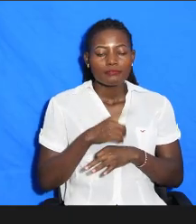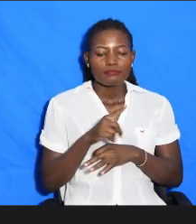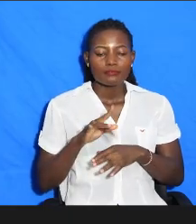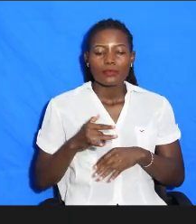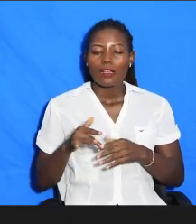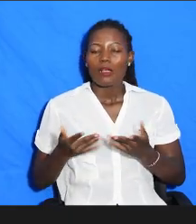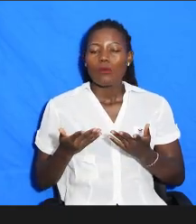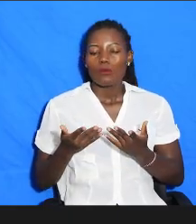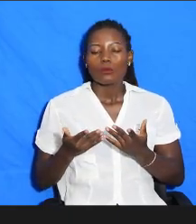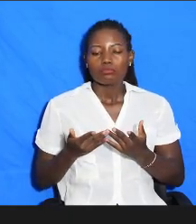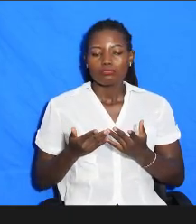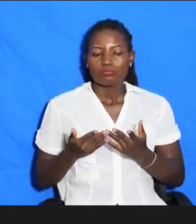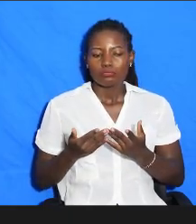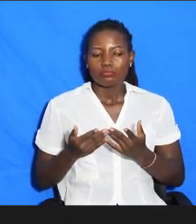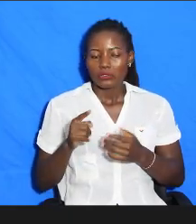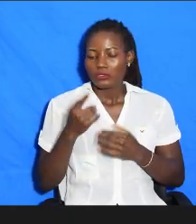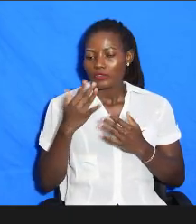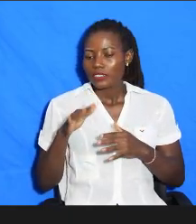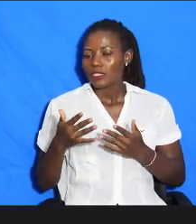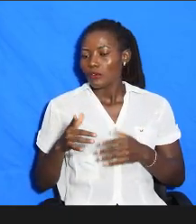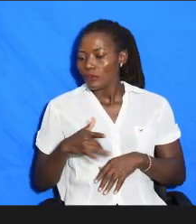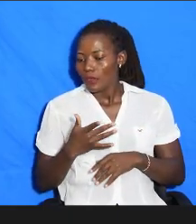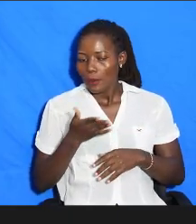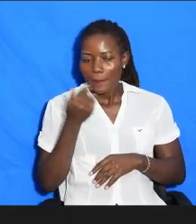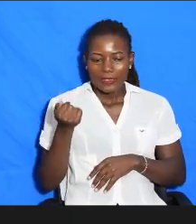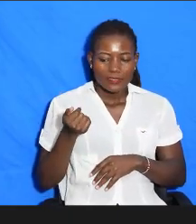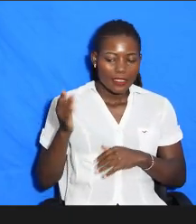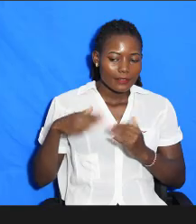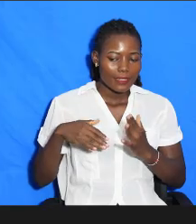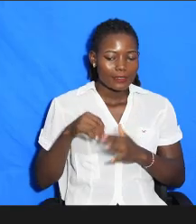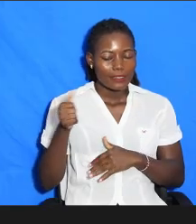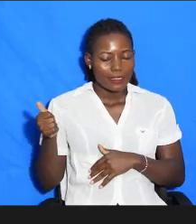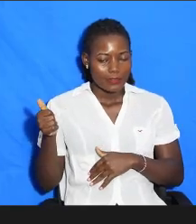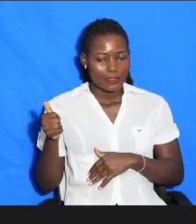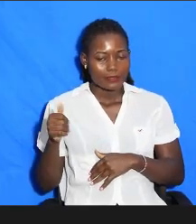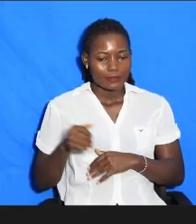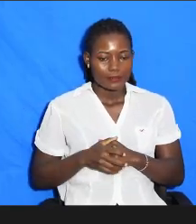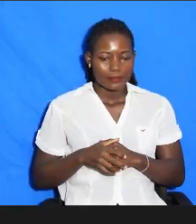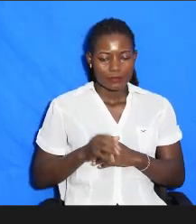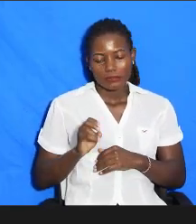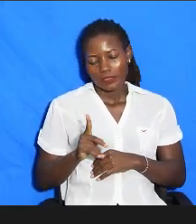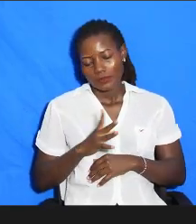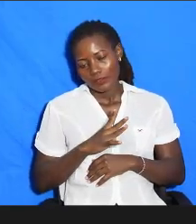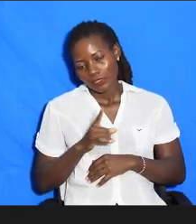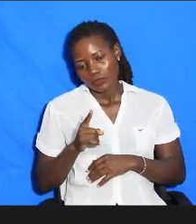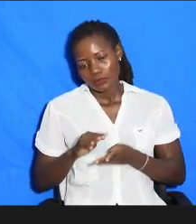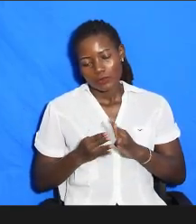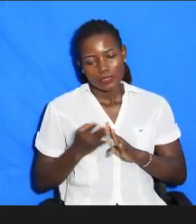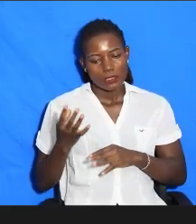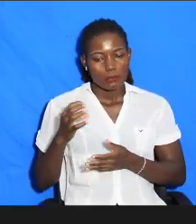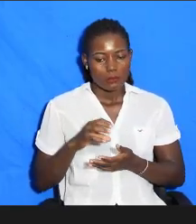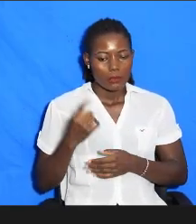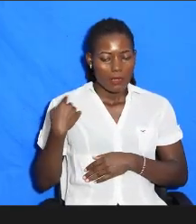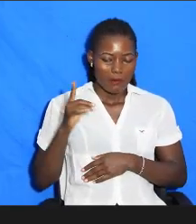accomplish today's run? Did you feel better? Was it better than the previous run? Fine, you became number five. Were you getting